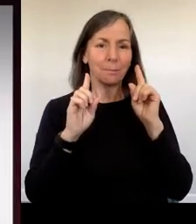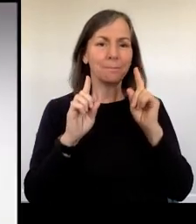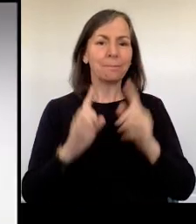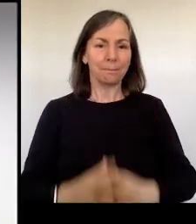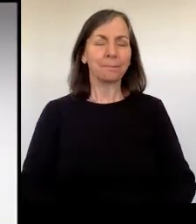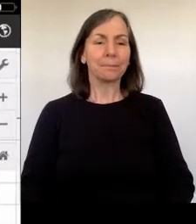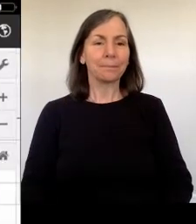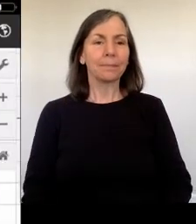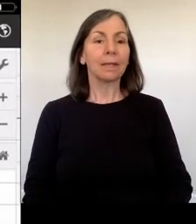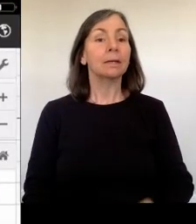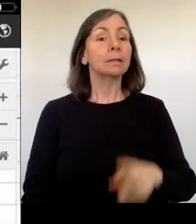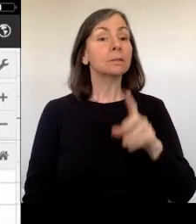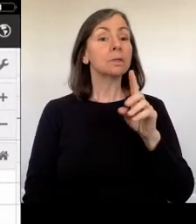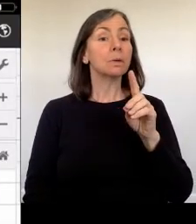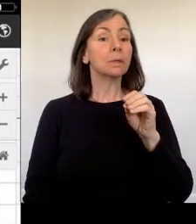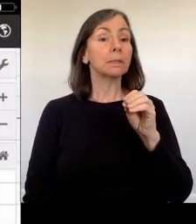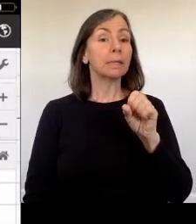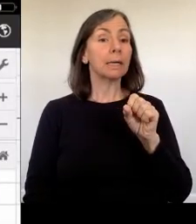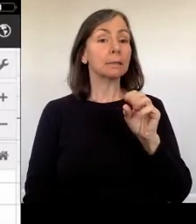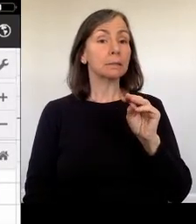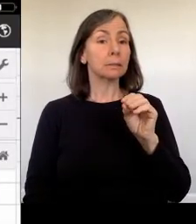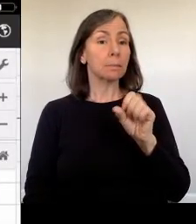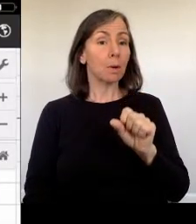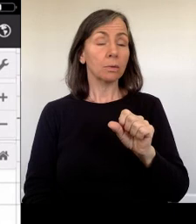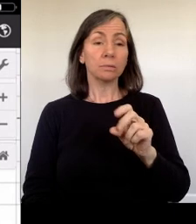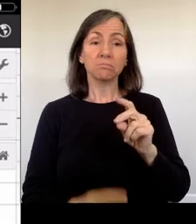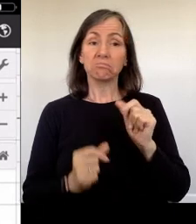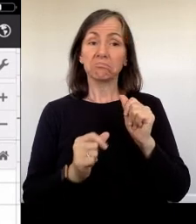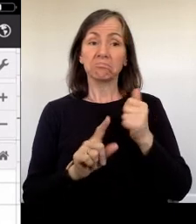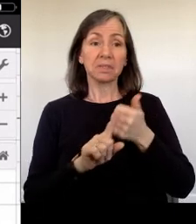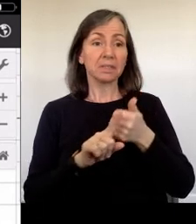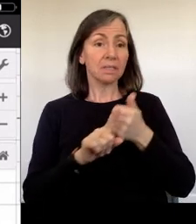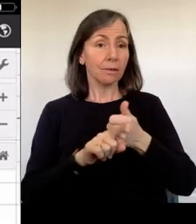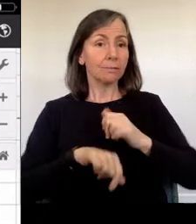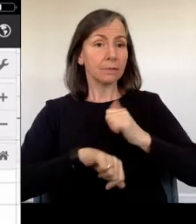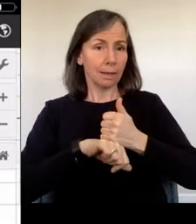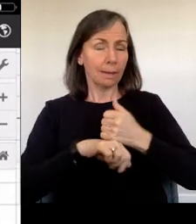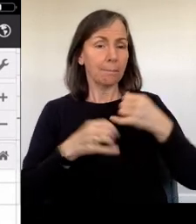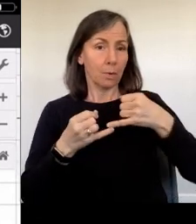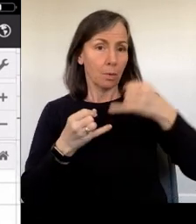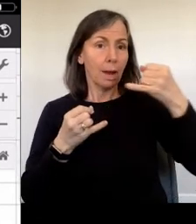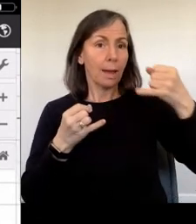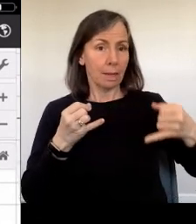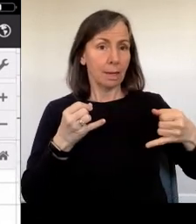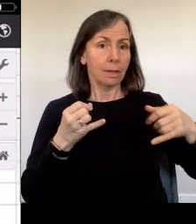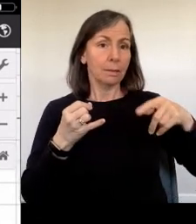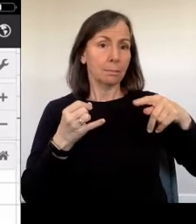So Desmos has automatically created a parabola that fits through